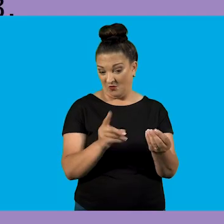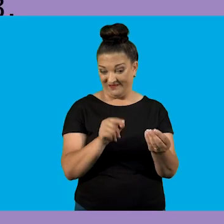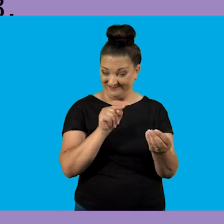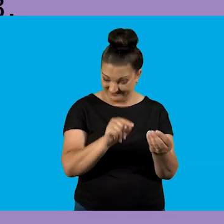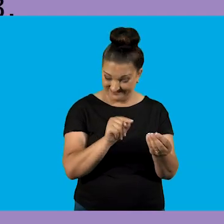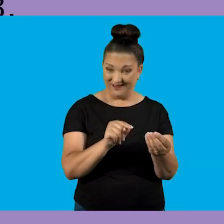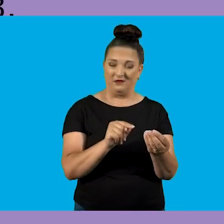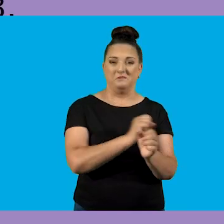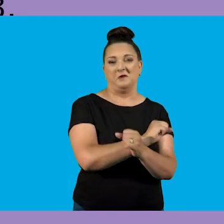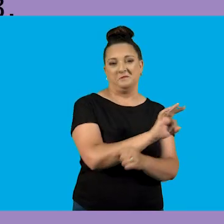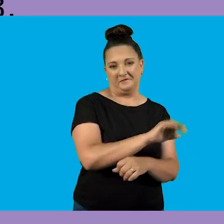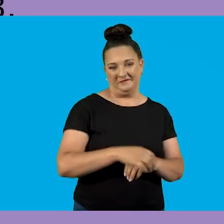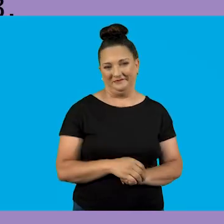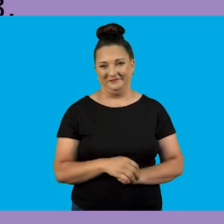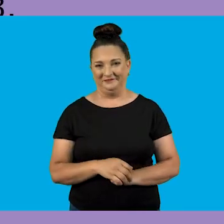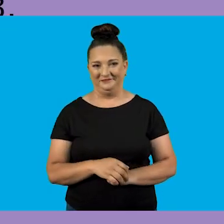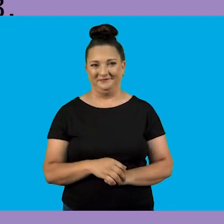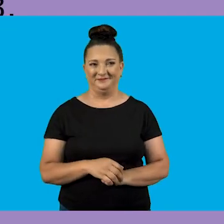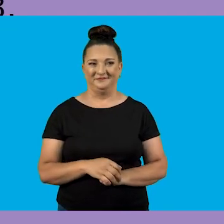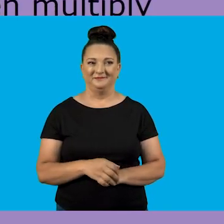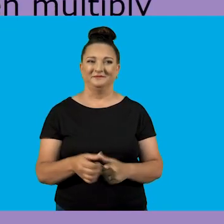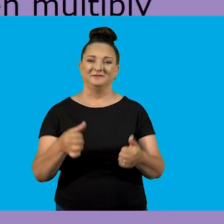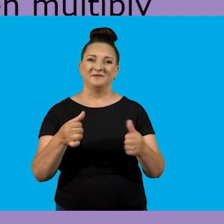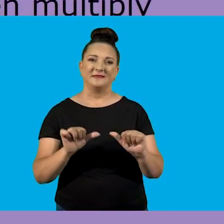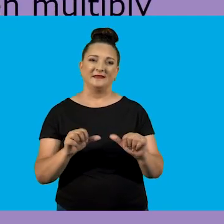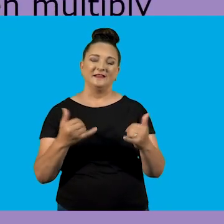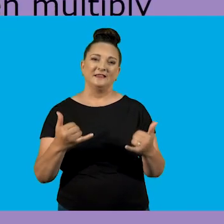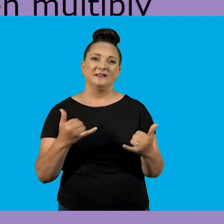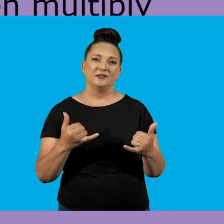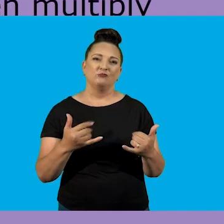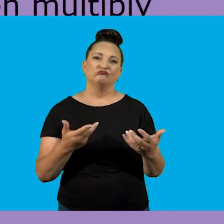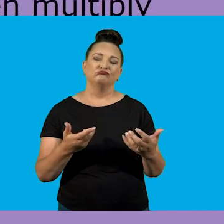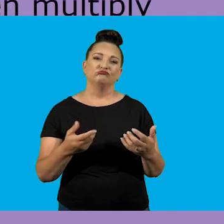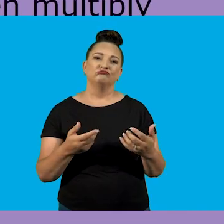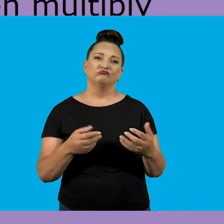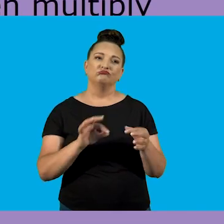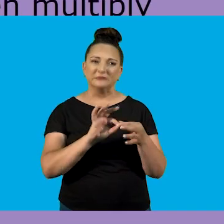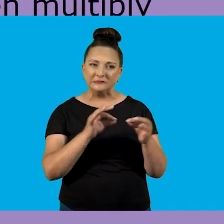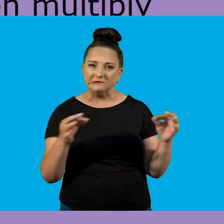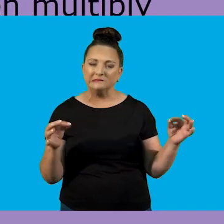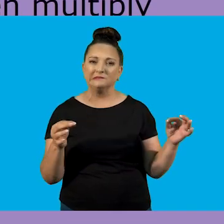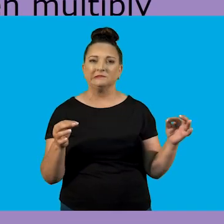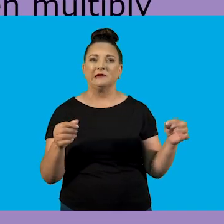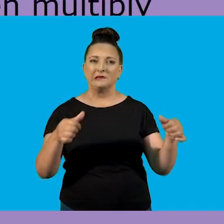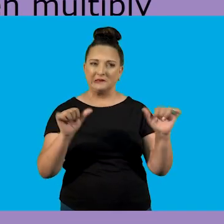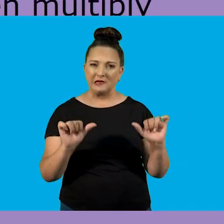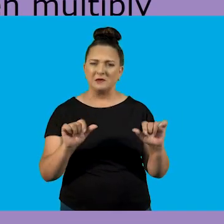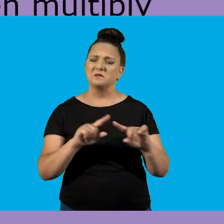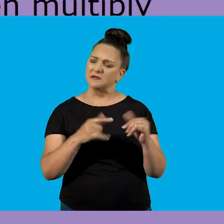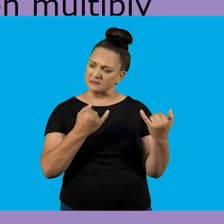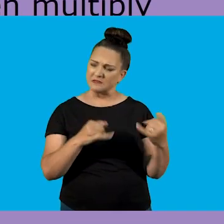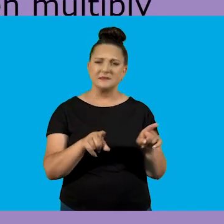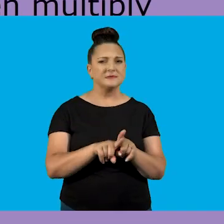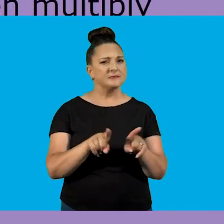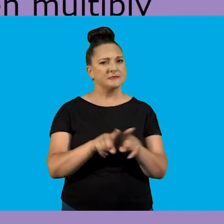to multiply by 3. Let's look at the next one. The next one, we are still